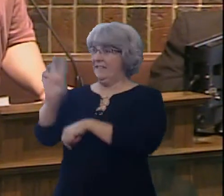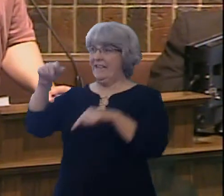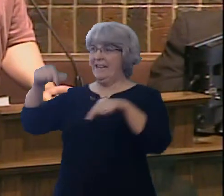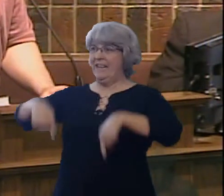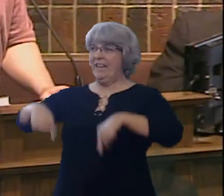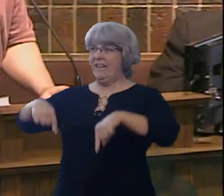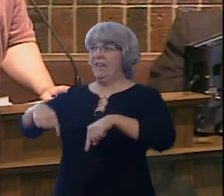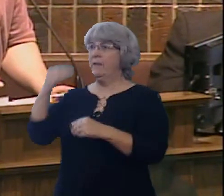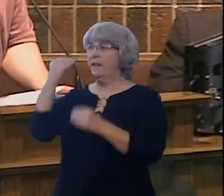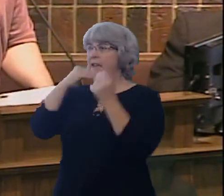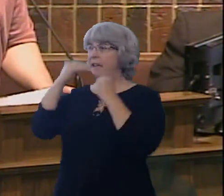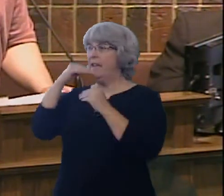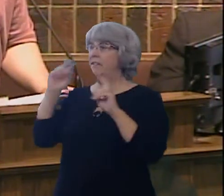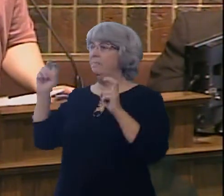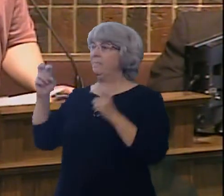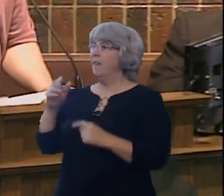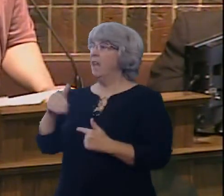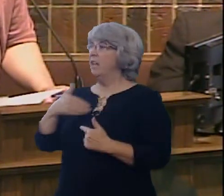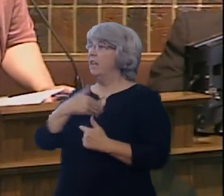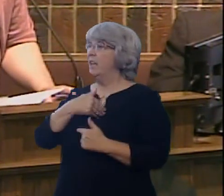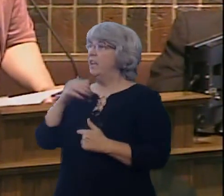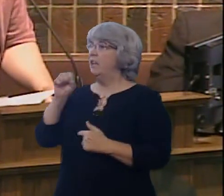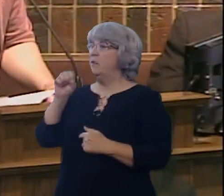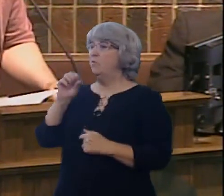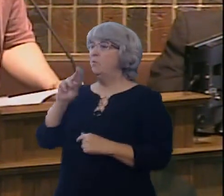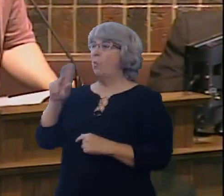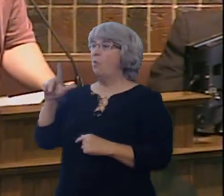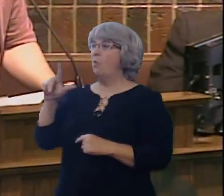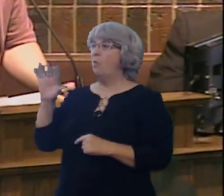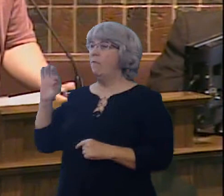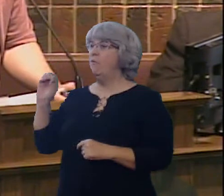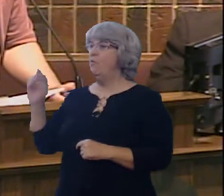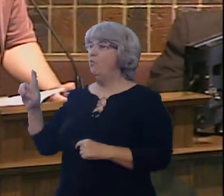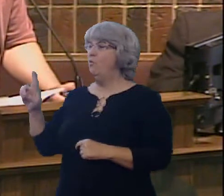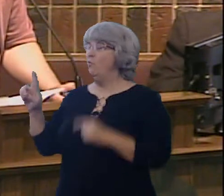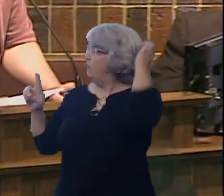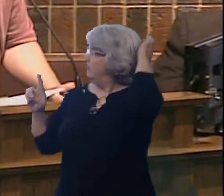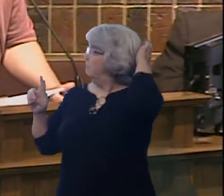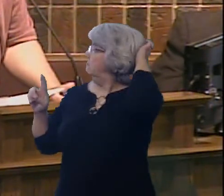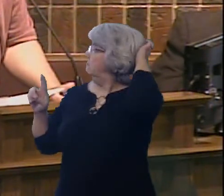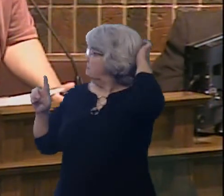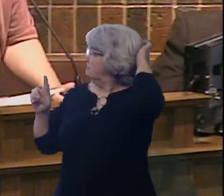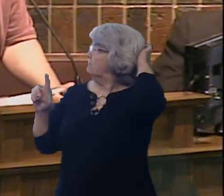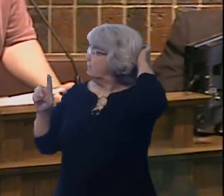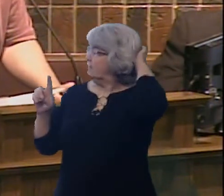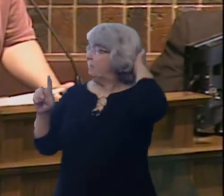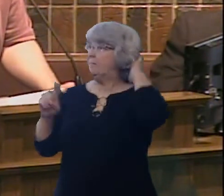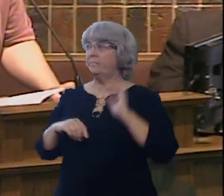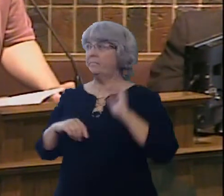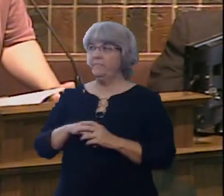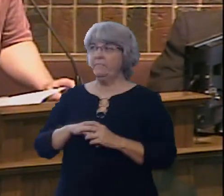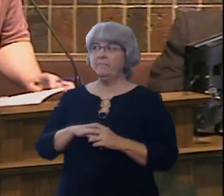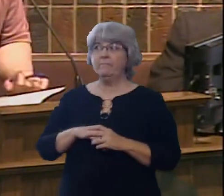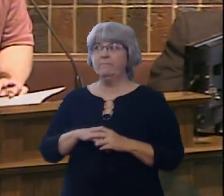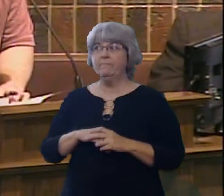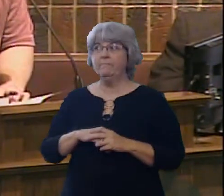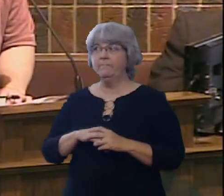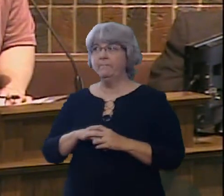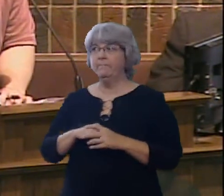food. If you can, sign up a list if you're interested in being a part of that. So we mentioned this morning